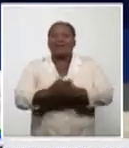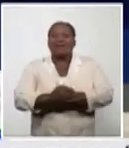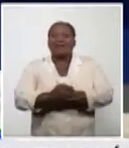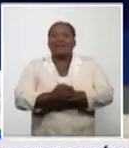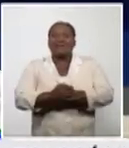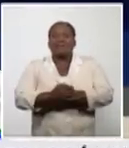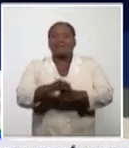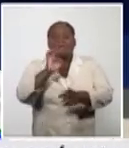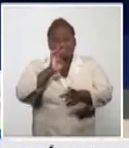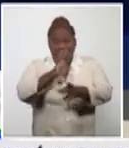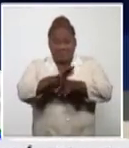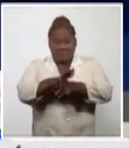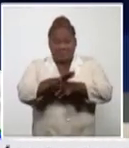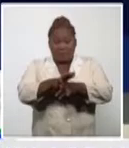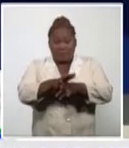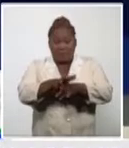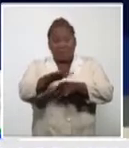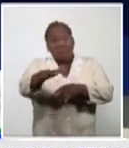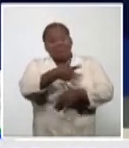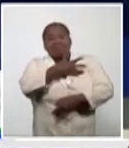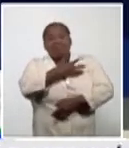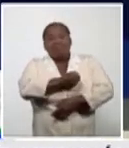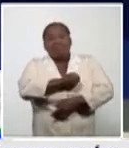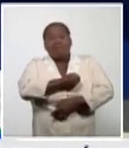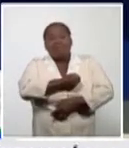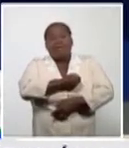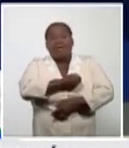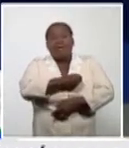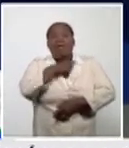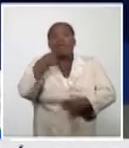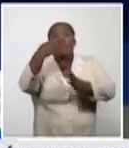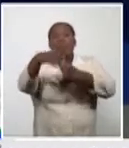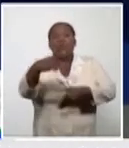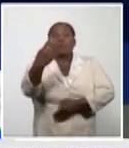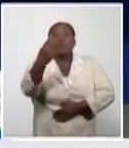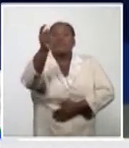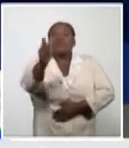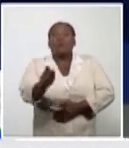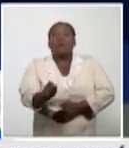We begin by reporting the death of another person yesterday.